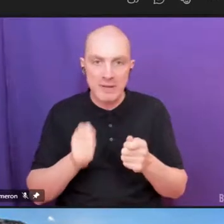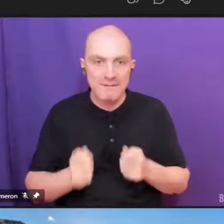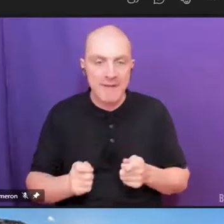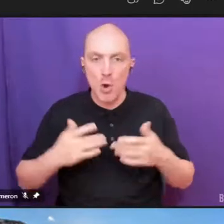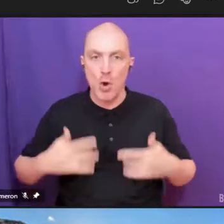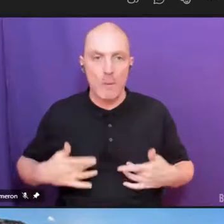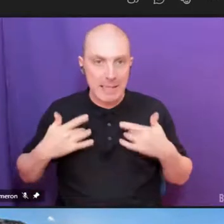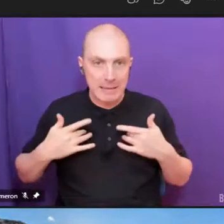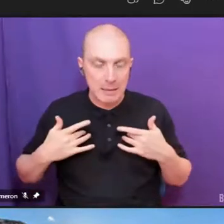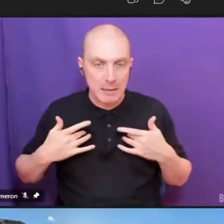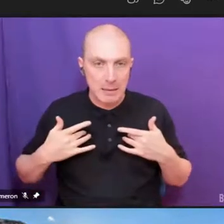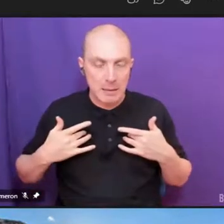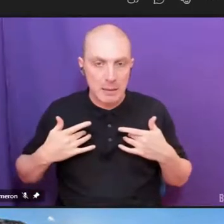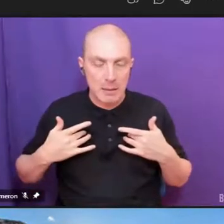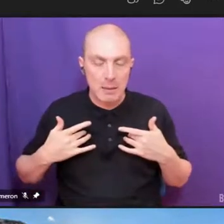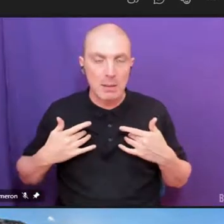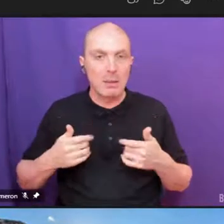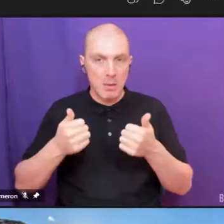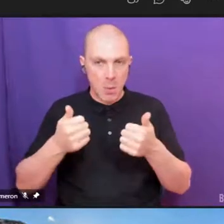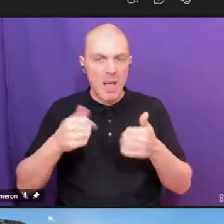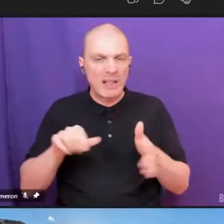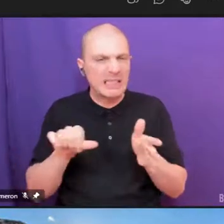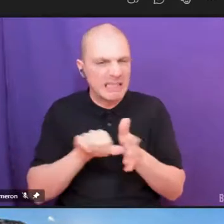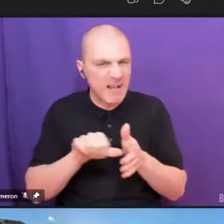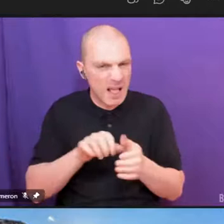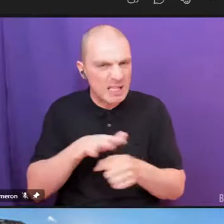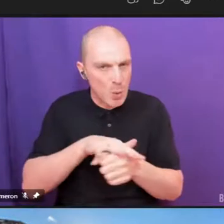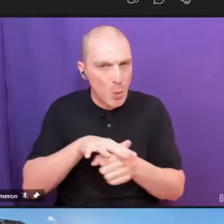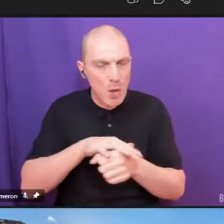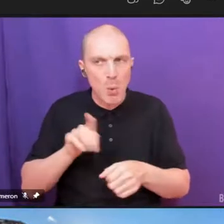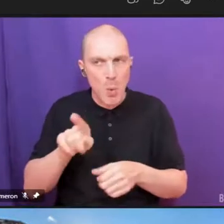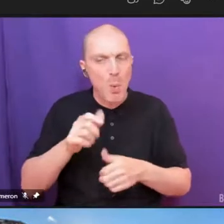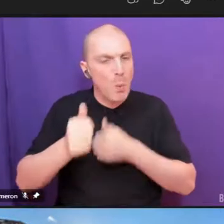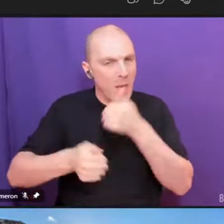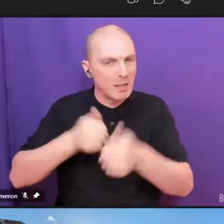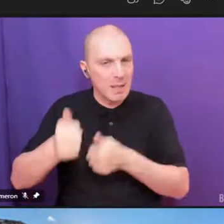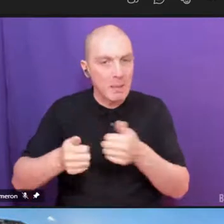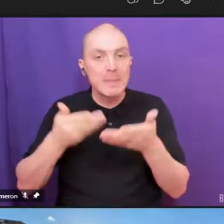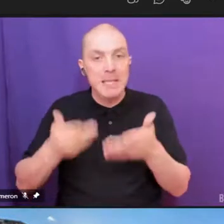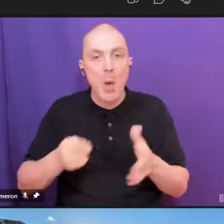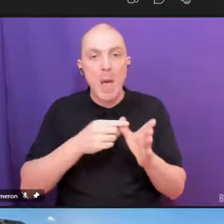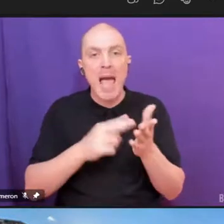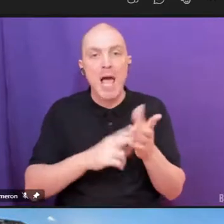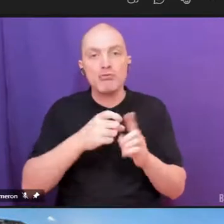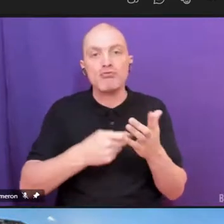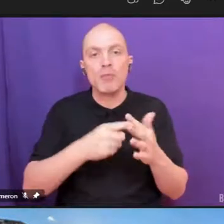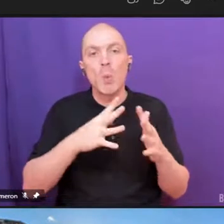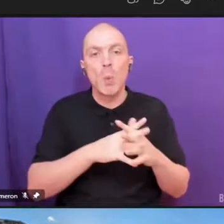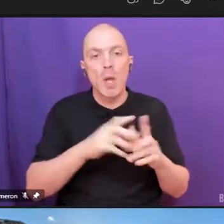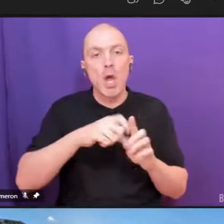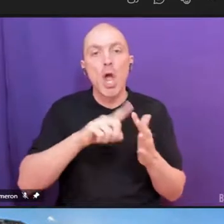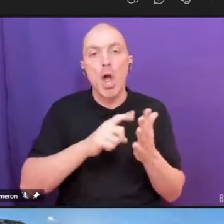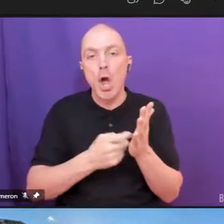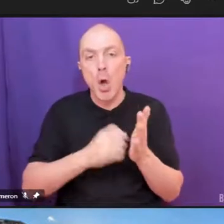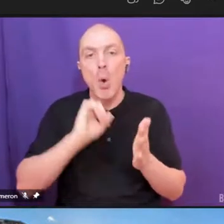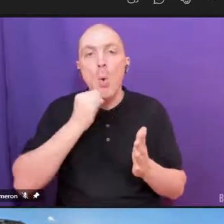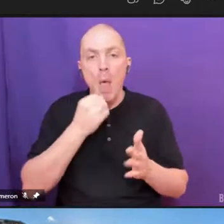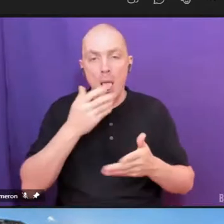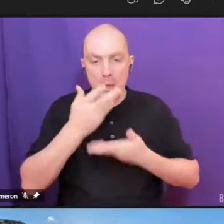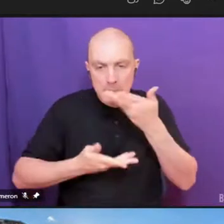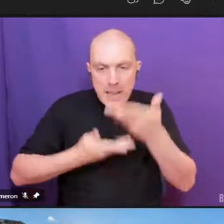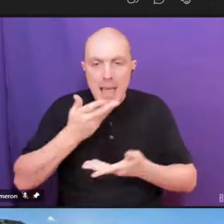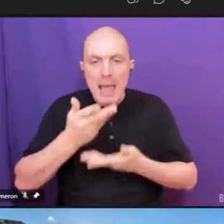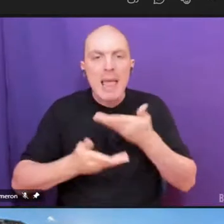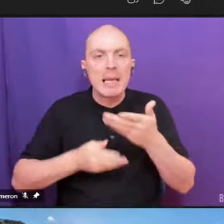circumstances. I'm now going to hand over to my colleague, Andrew Kerr, who's going to talk you through the detail of our annual audit report, which